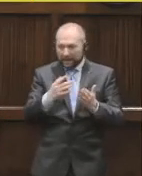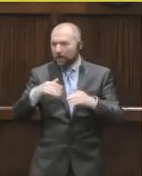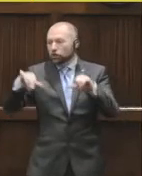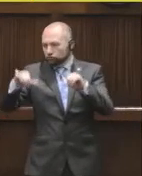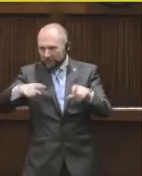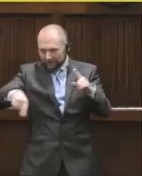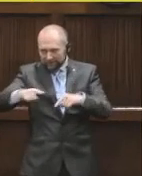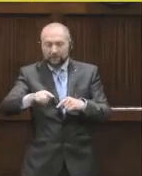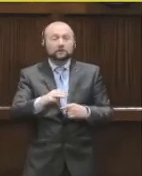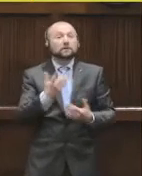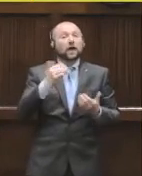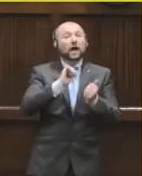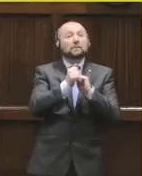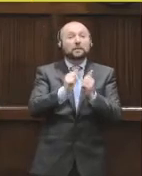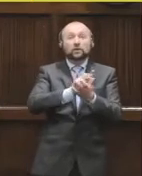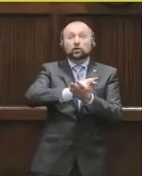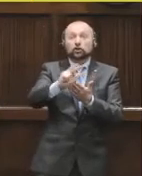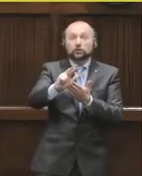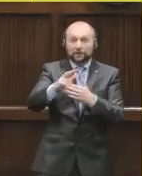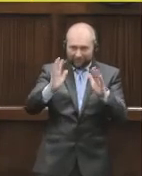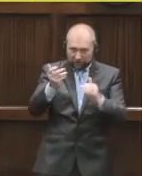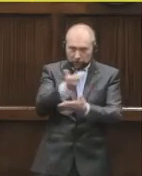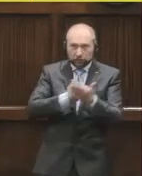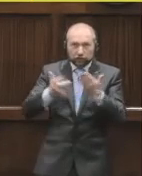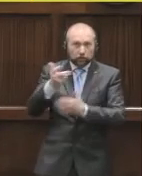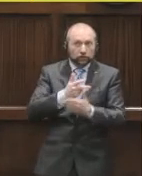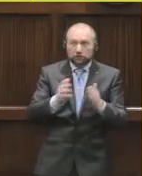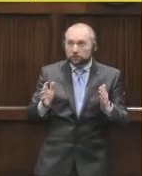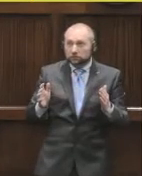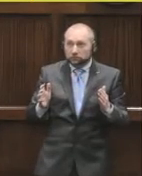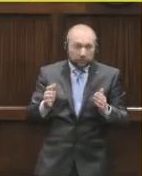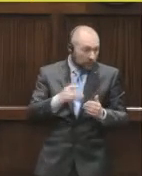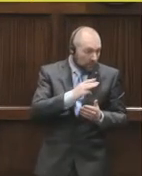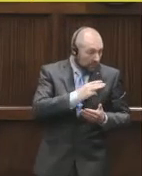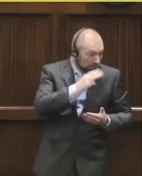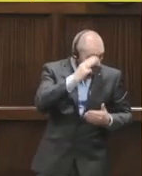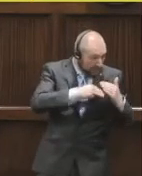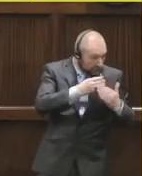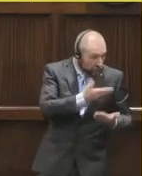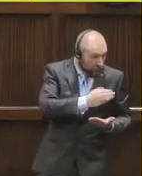Number 13 has already been discussed with one. Minister to move.